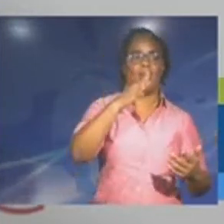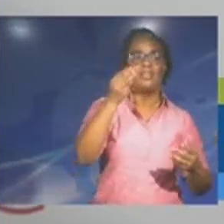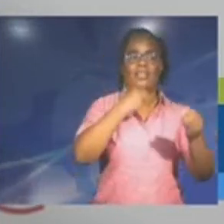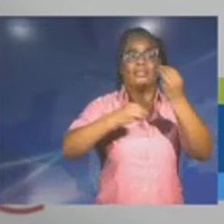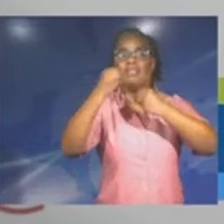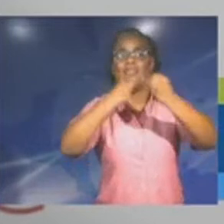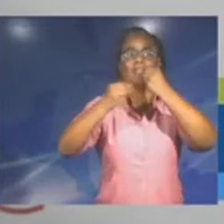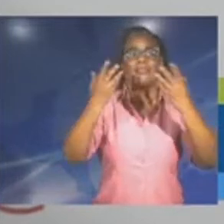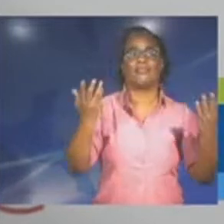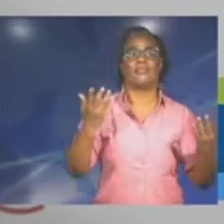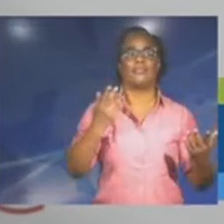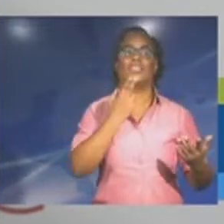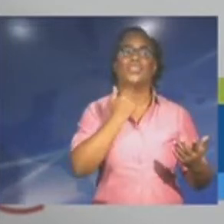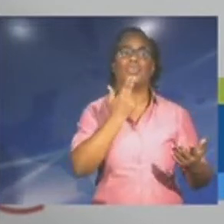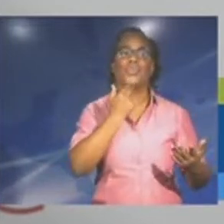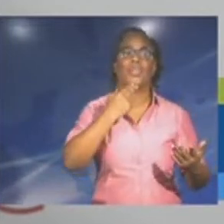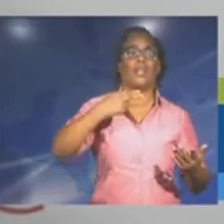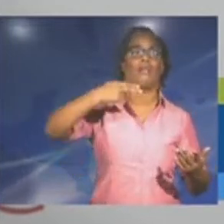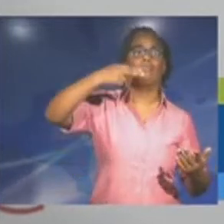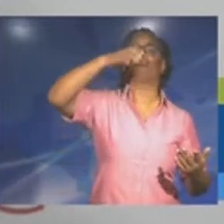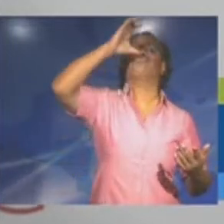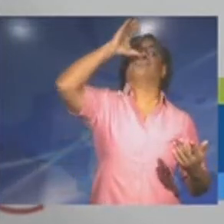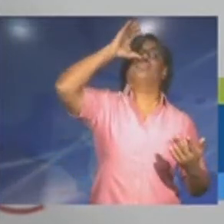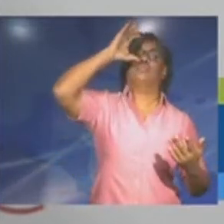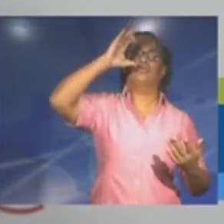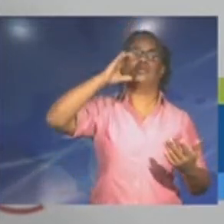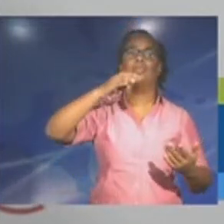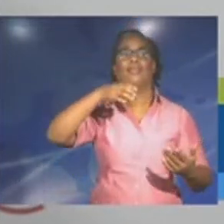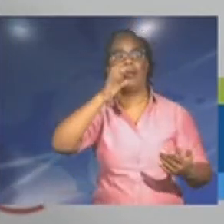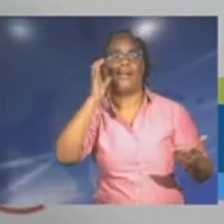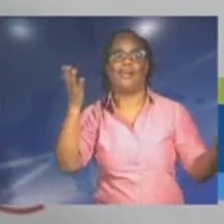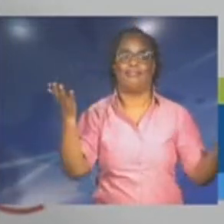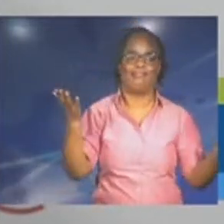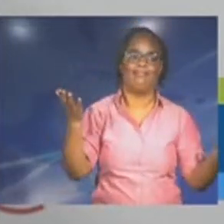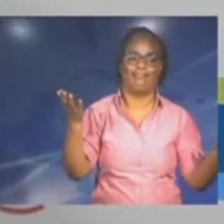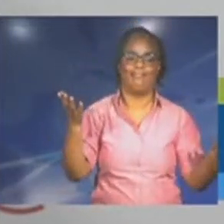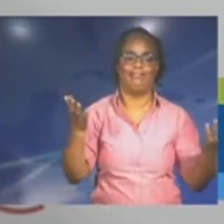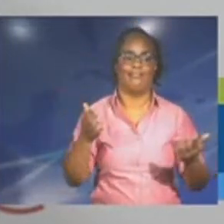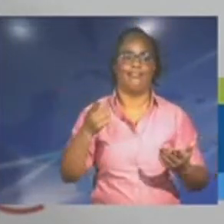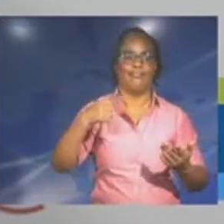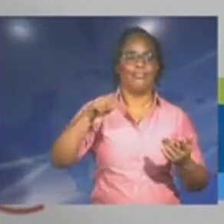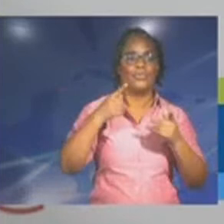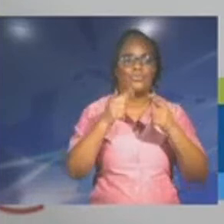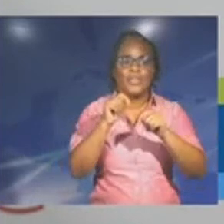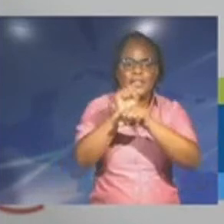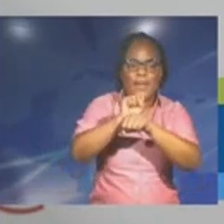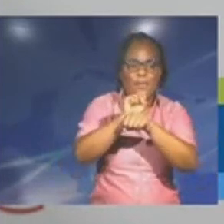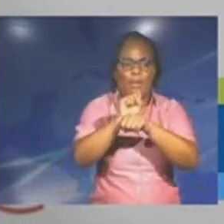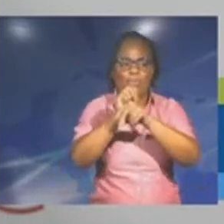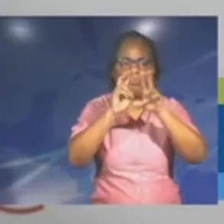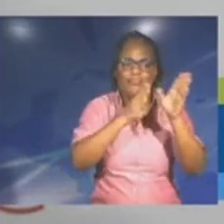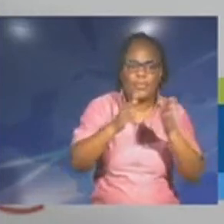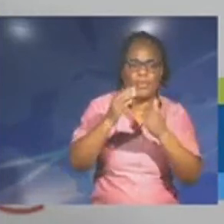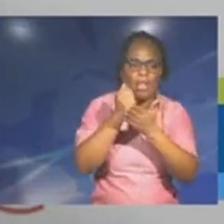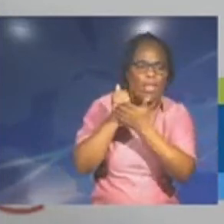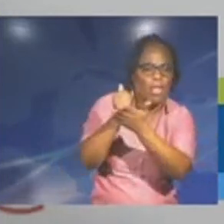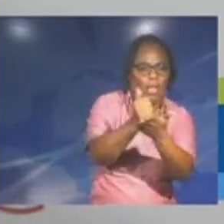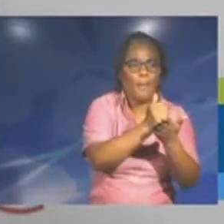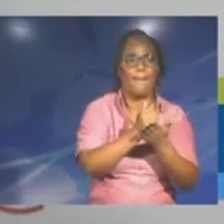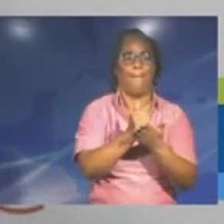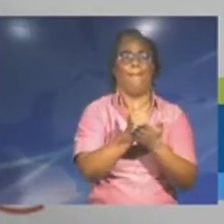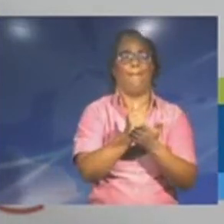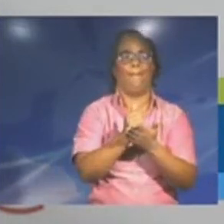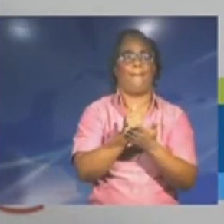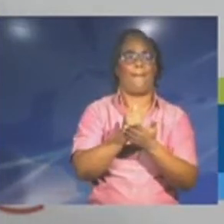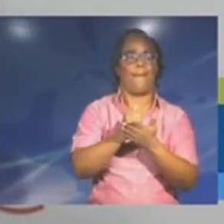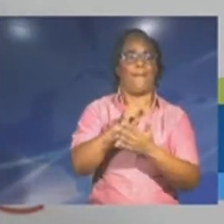things are what we are working on. So actually, I'm in one of the hospitals this afternoon because they presented a